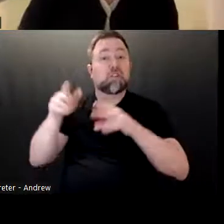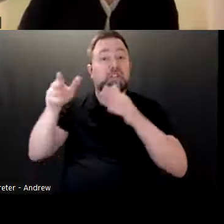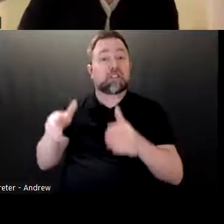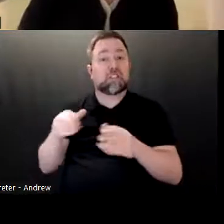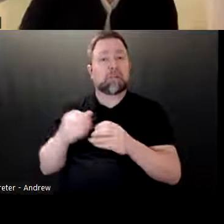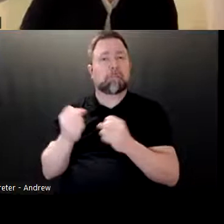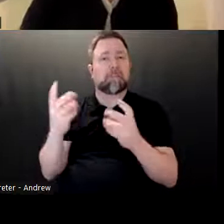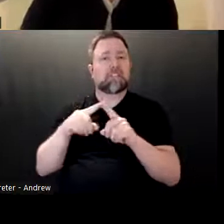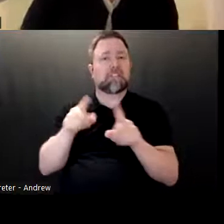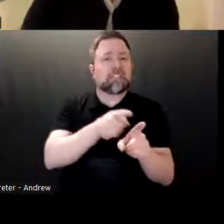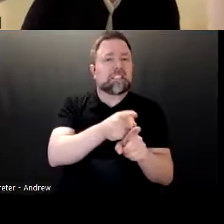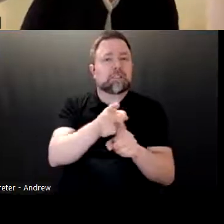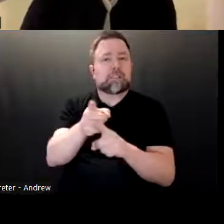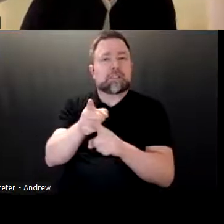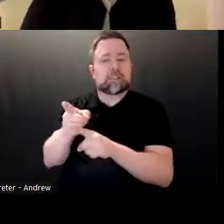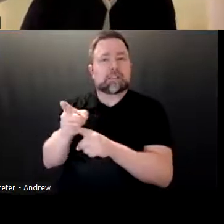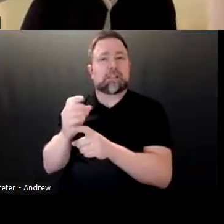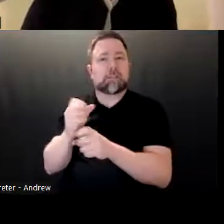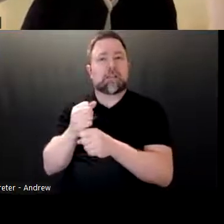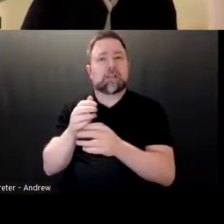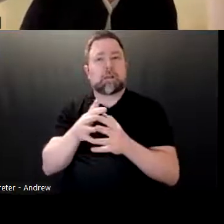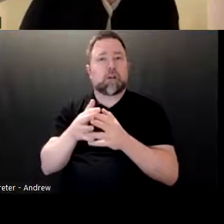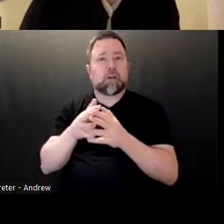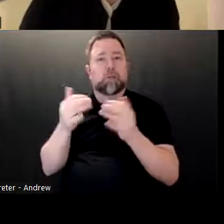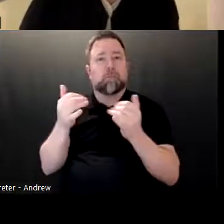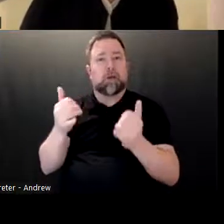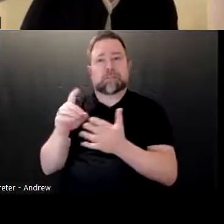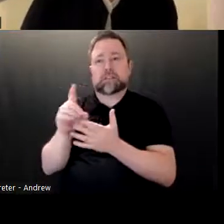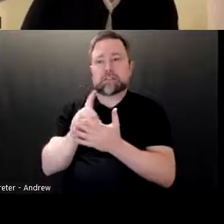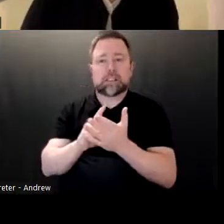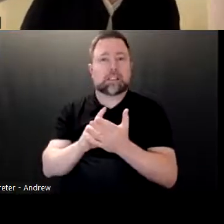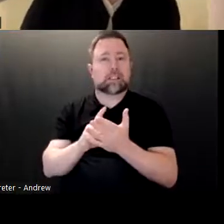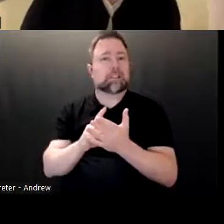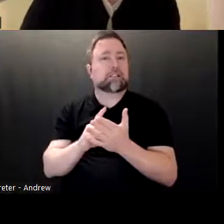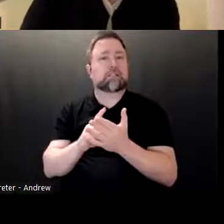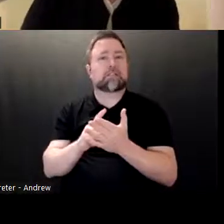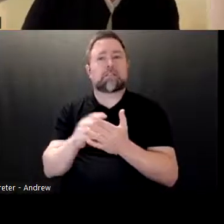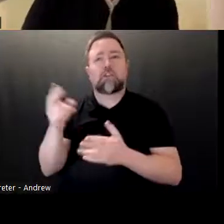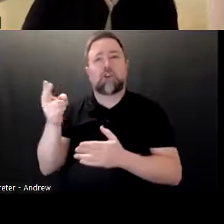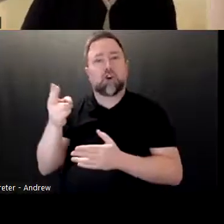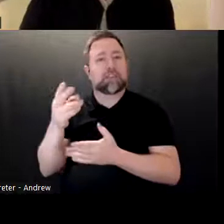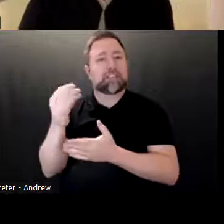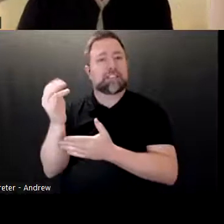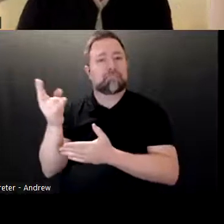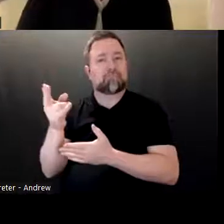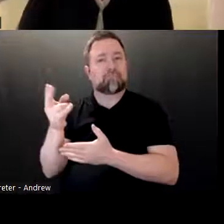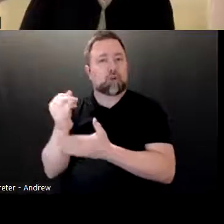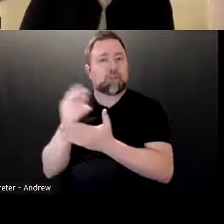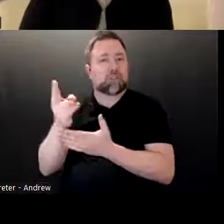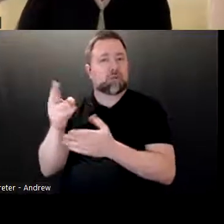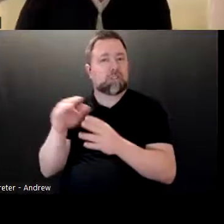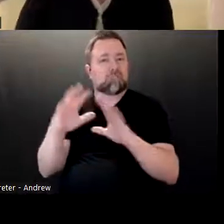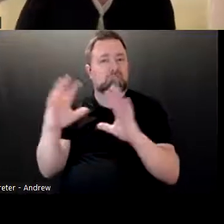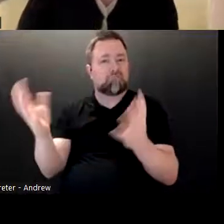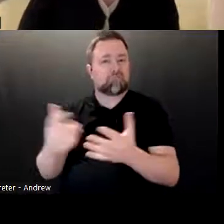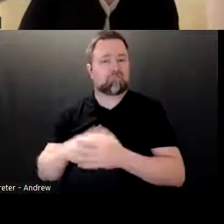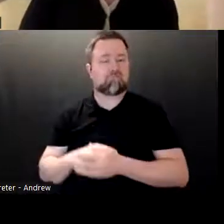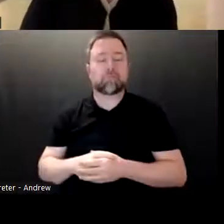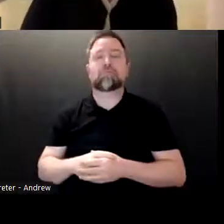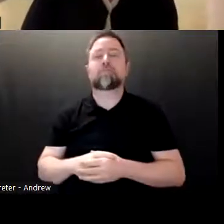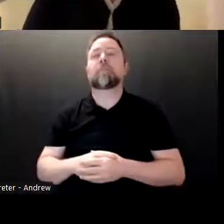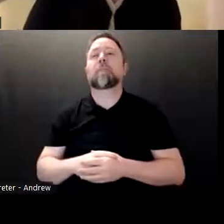disciplines that make up American modern design and American art history writ large. So we're going to introduce you to some of those objects